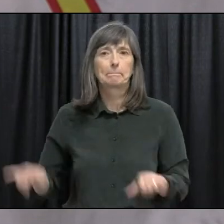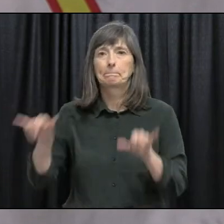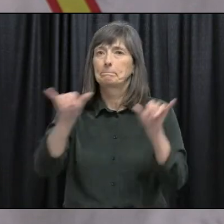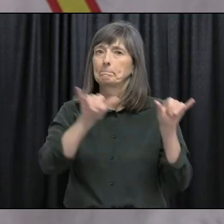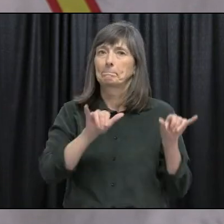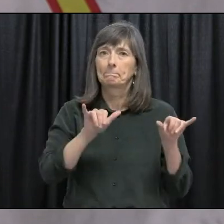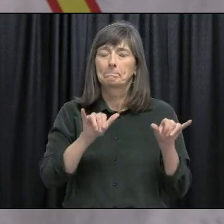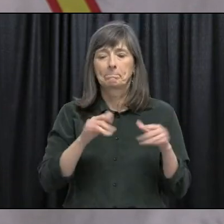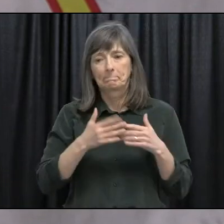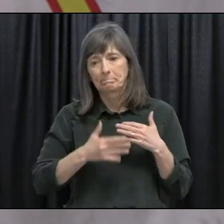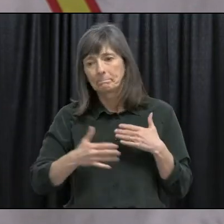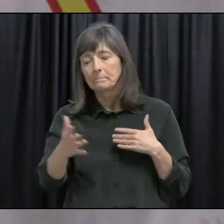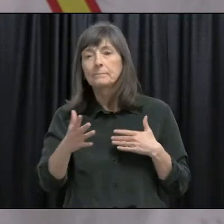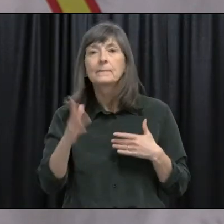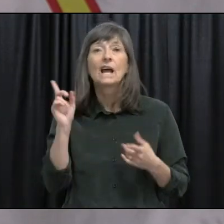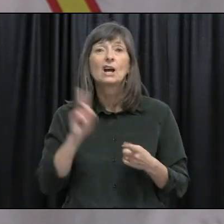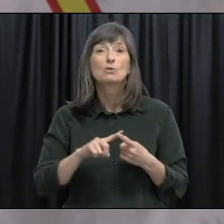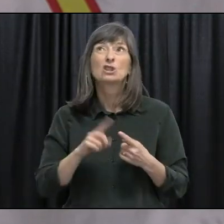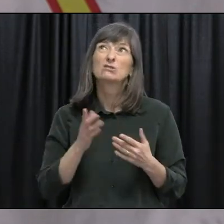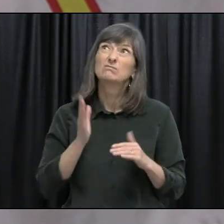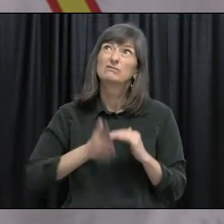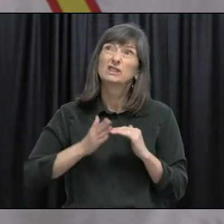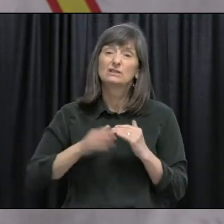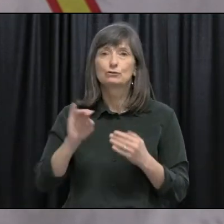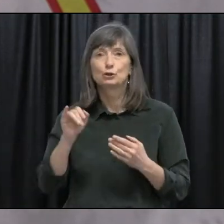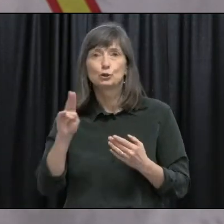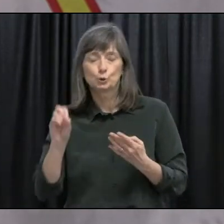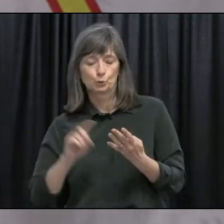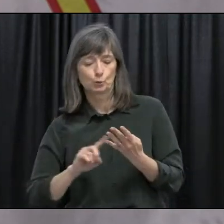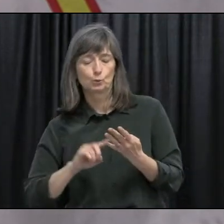track to be done by the end of June, early July.